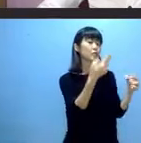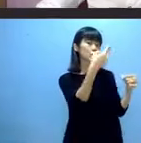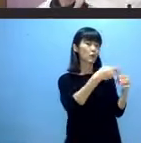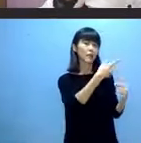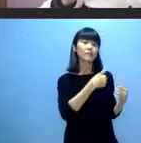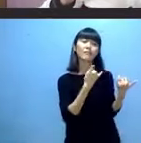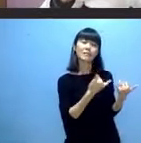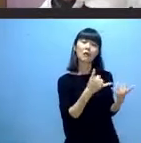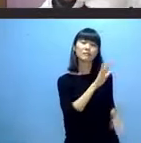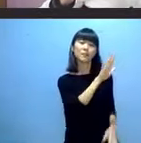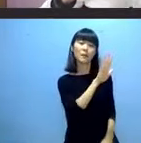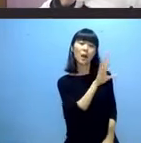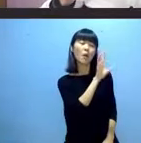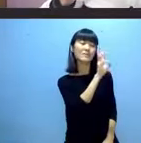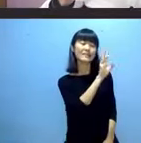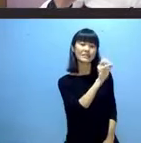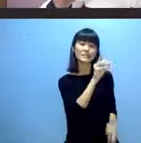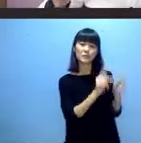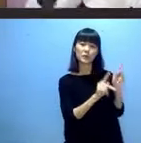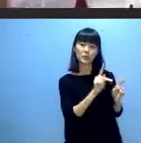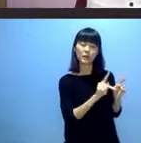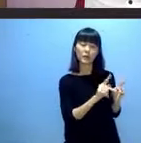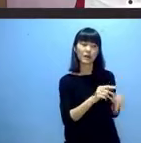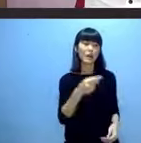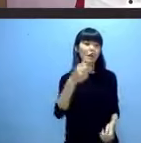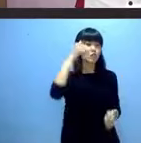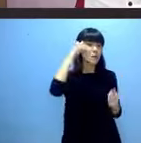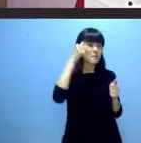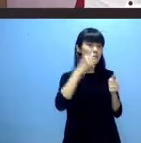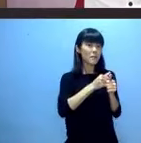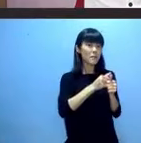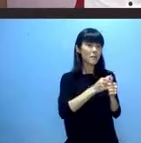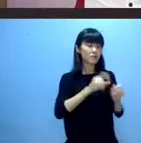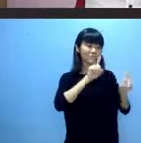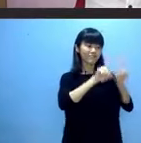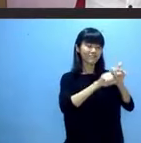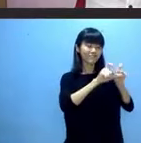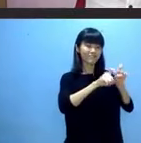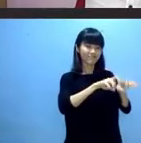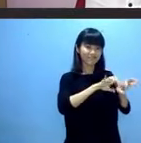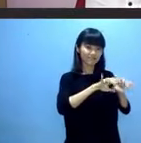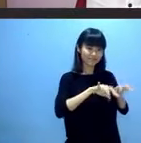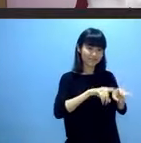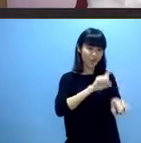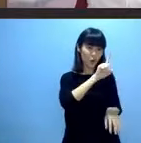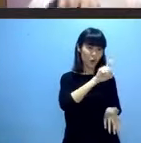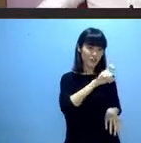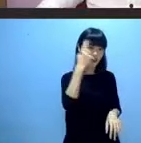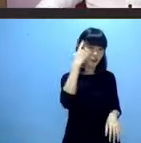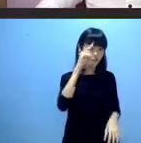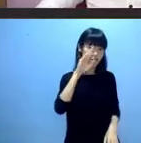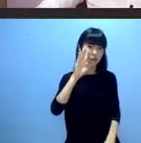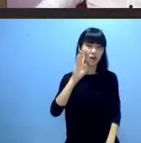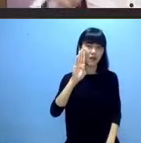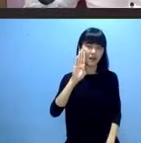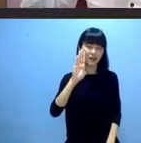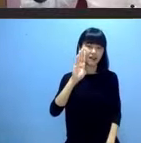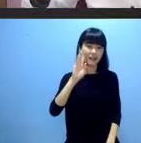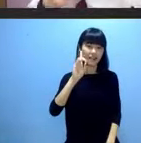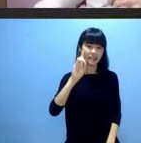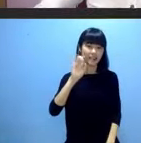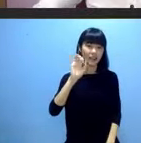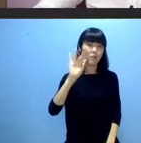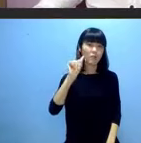us online. Remember to submit your questions for Deborah at the comments below. Remember to like and share this video, because